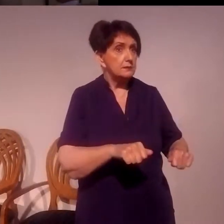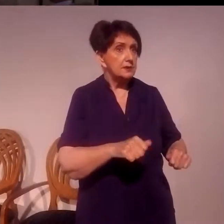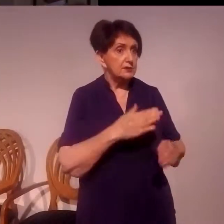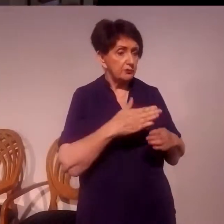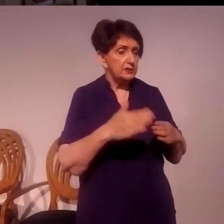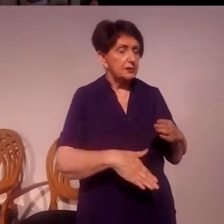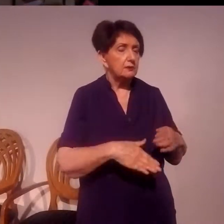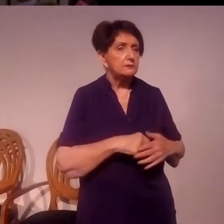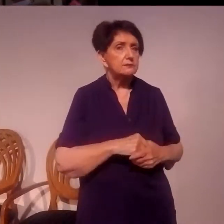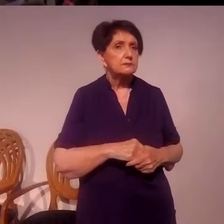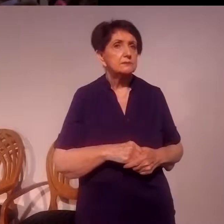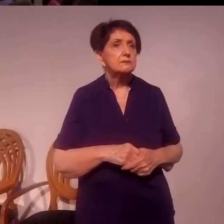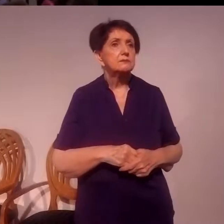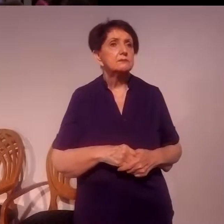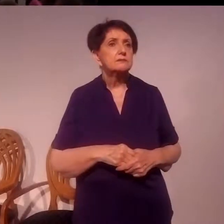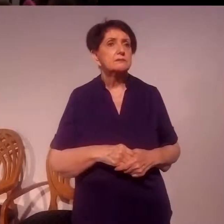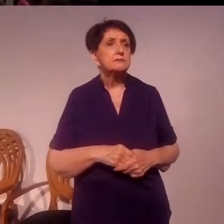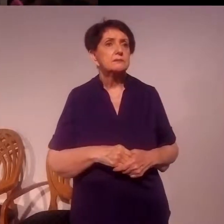Yes.